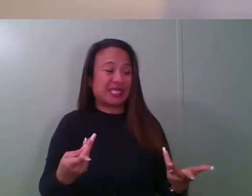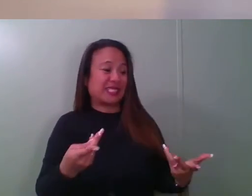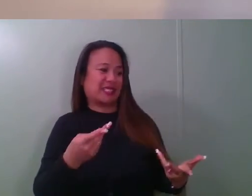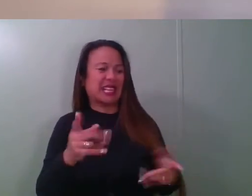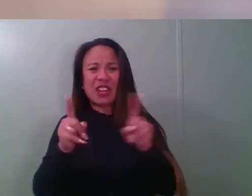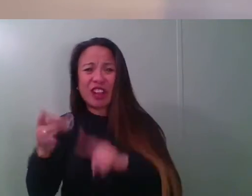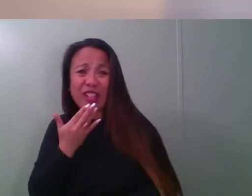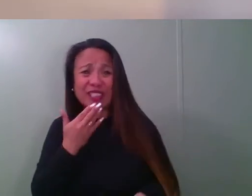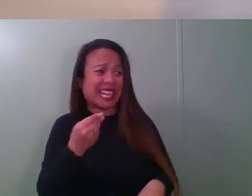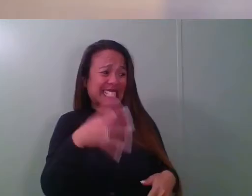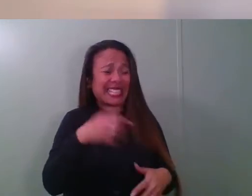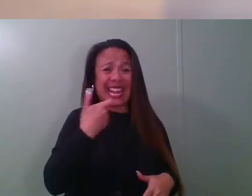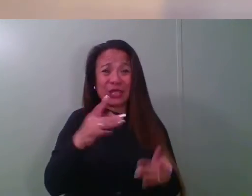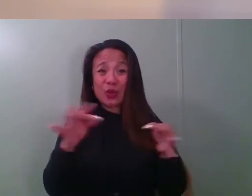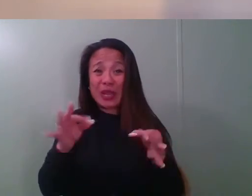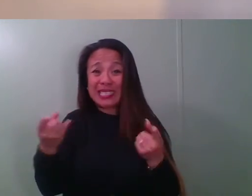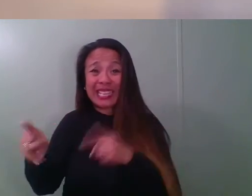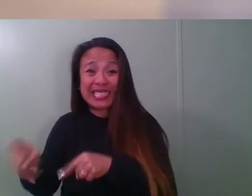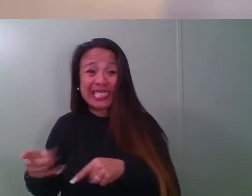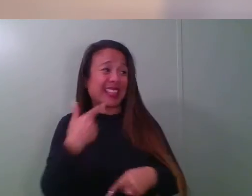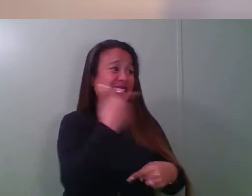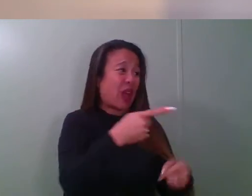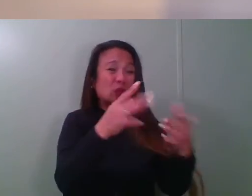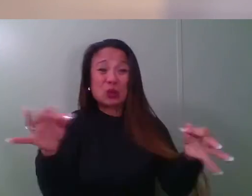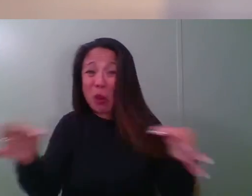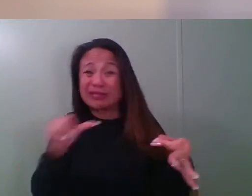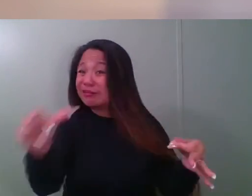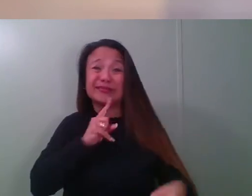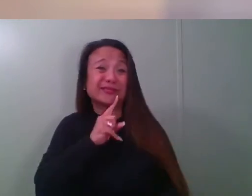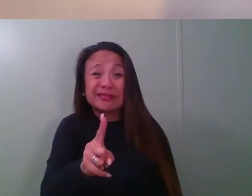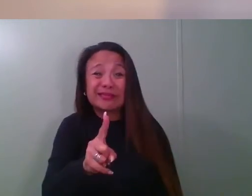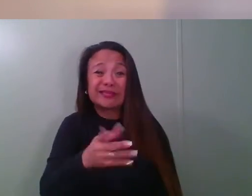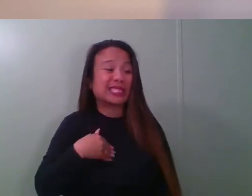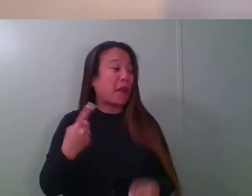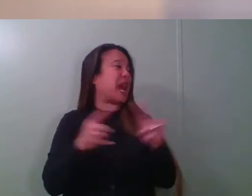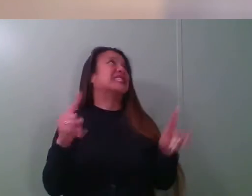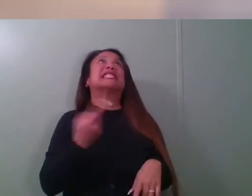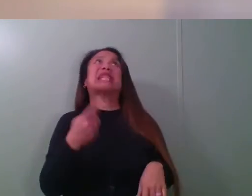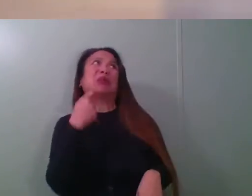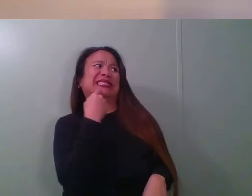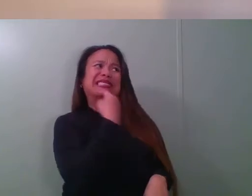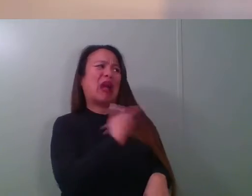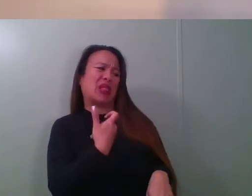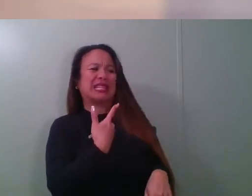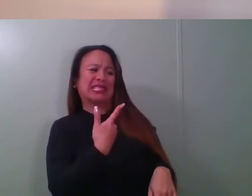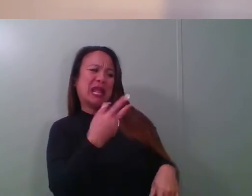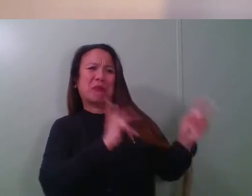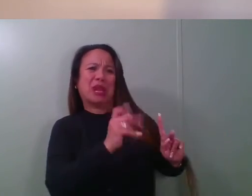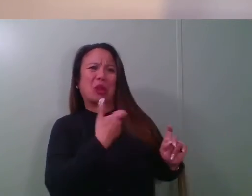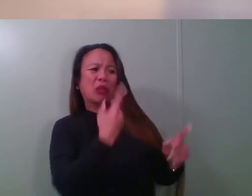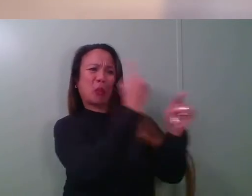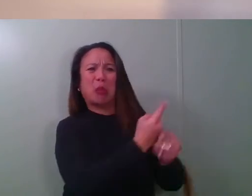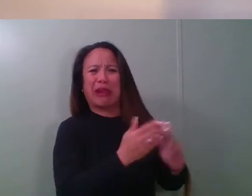our experiences and traumas and then tell a watered down version of the truth. But somebody needs to call out